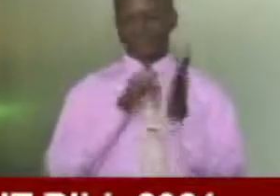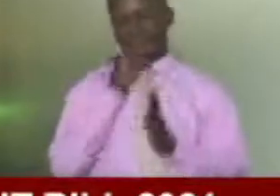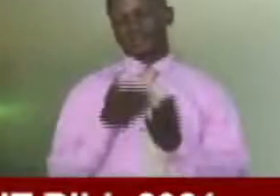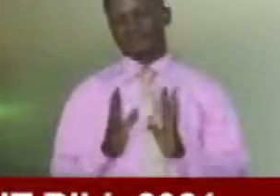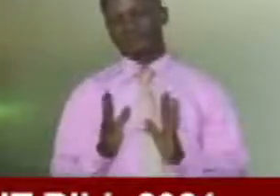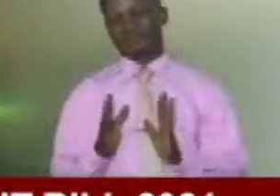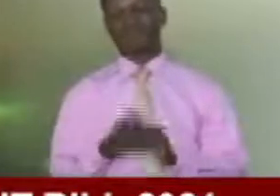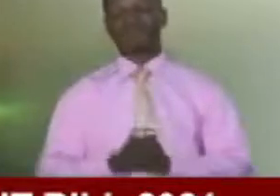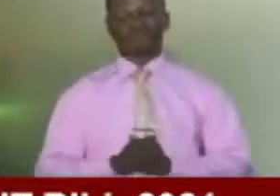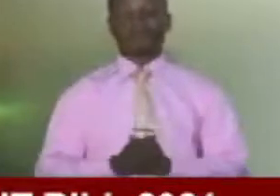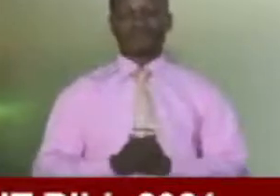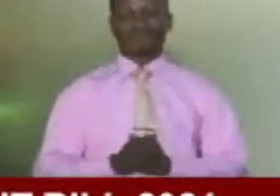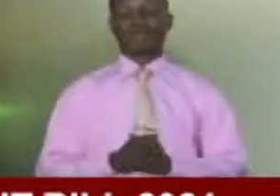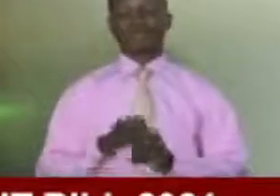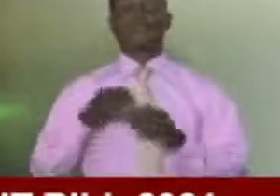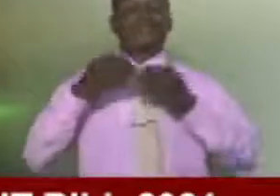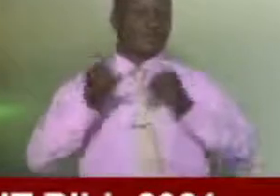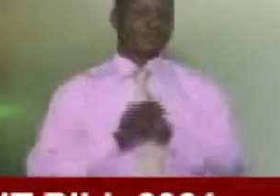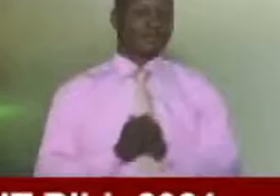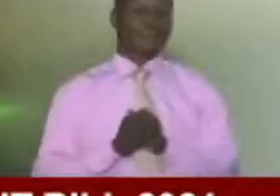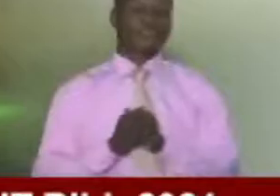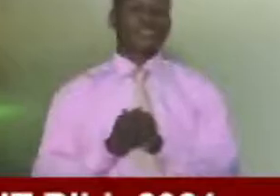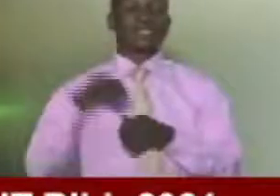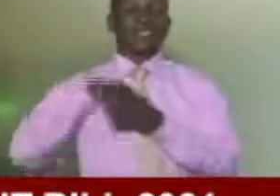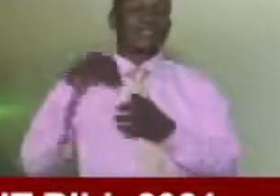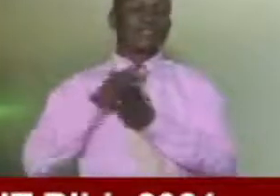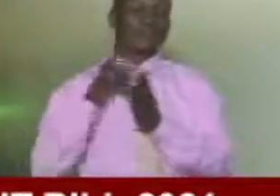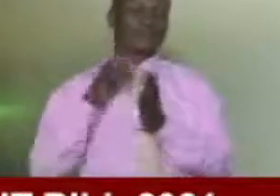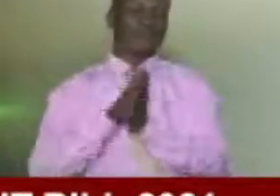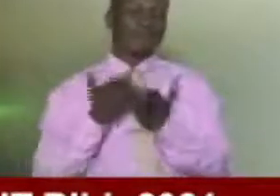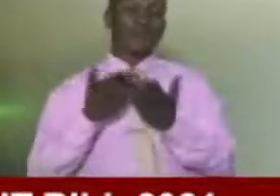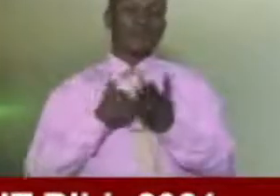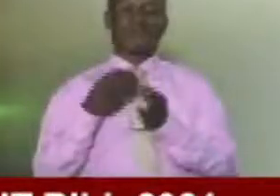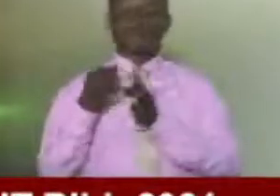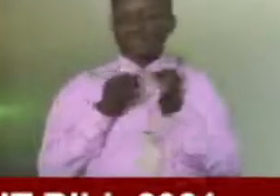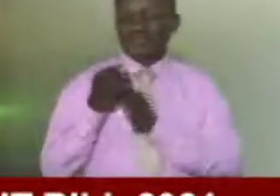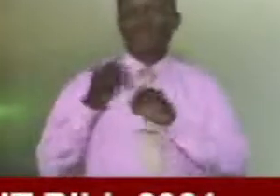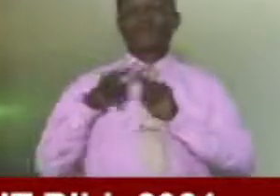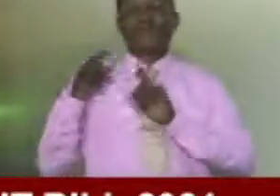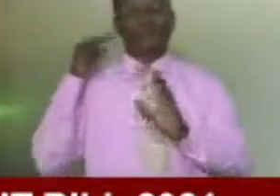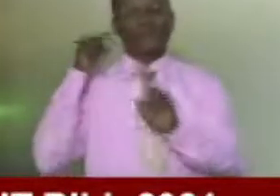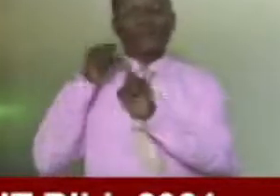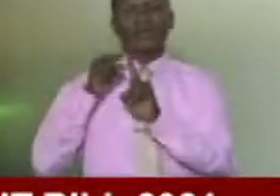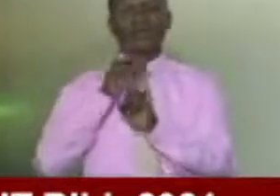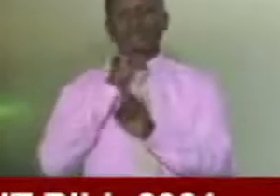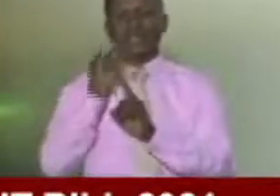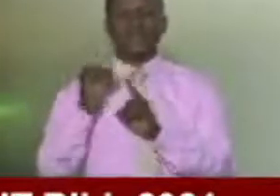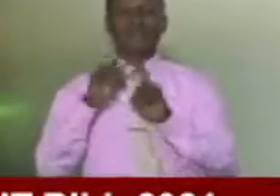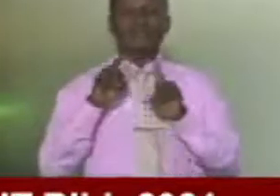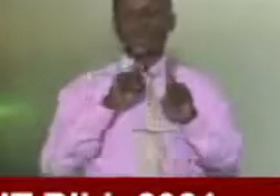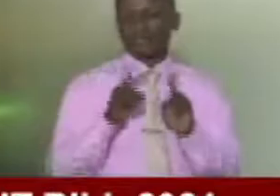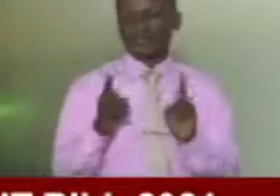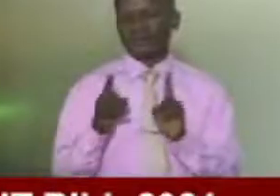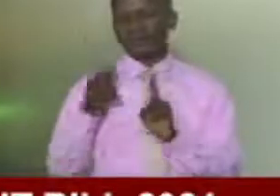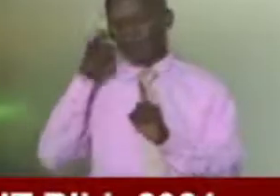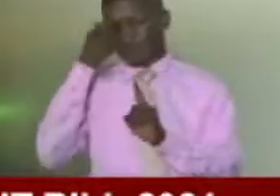front page explanation. But the inside of the book explanation, or the politics of the intrigues around it, was that